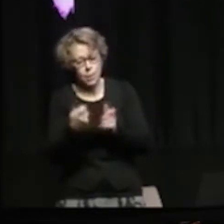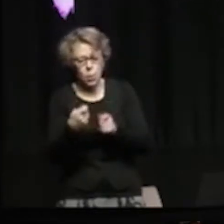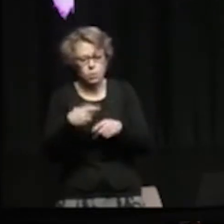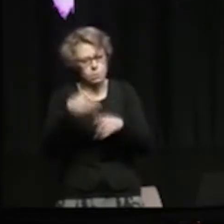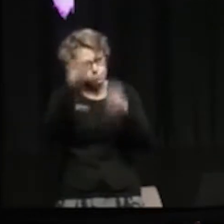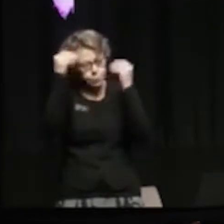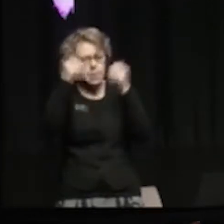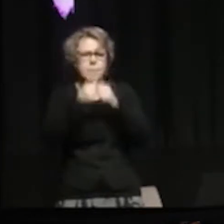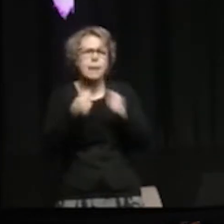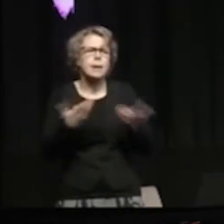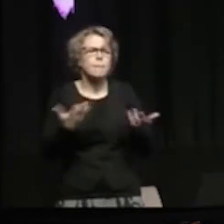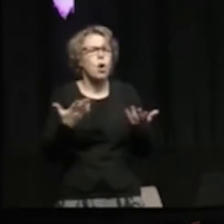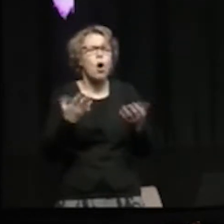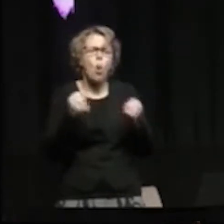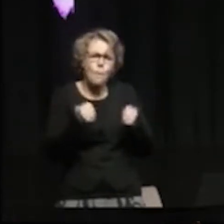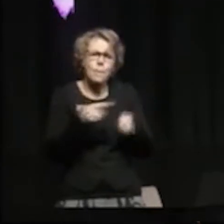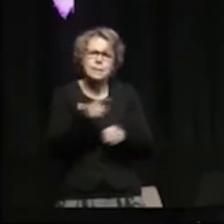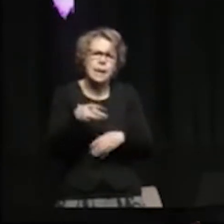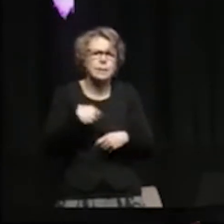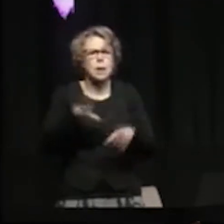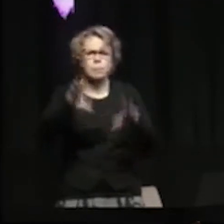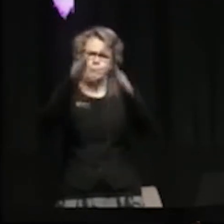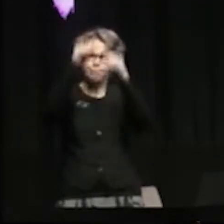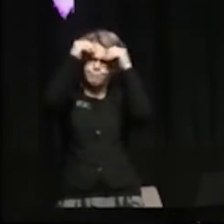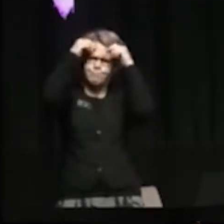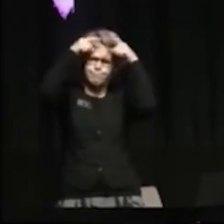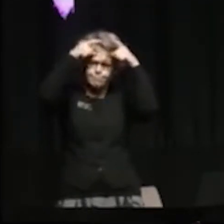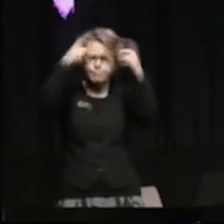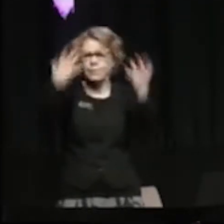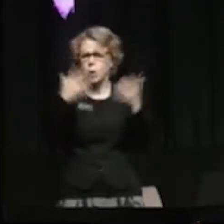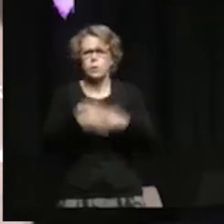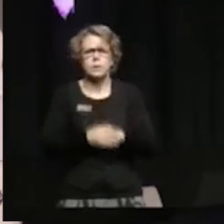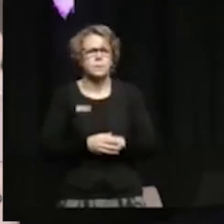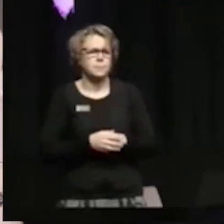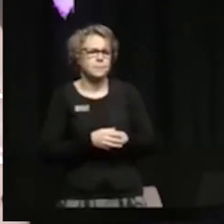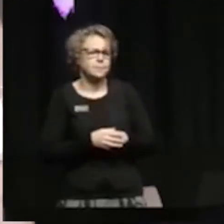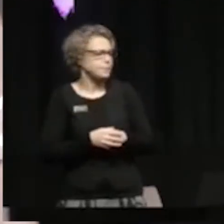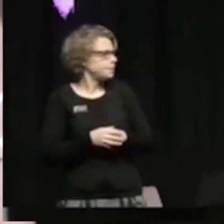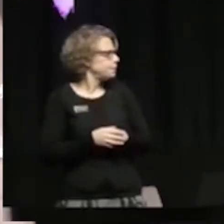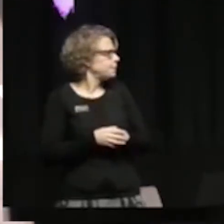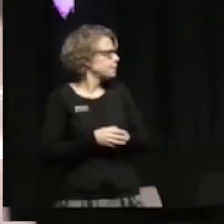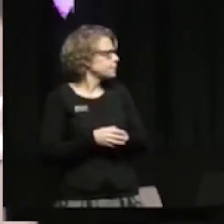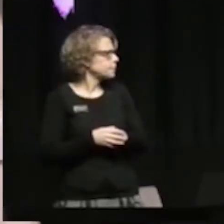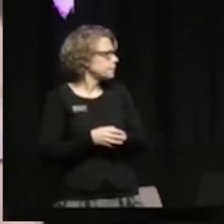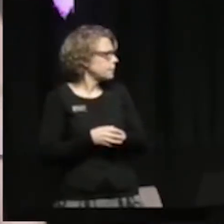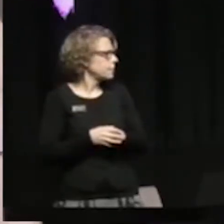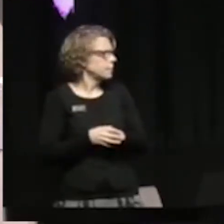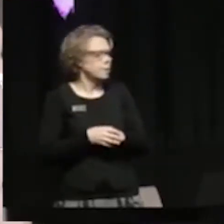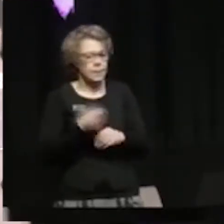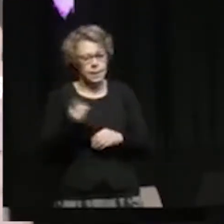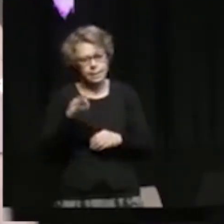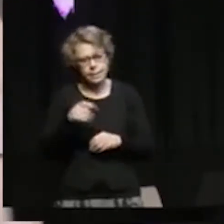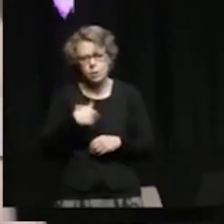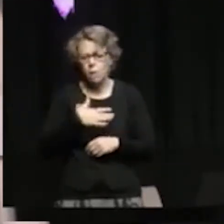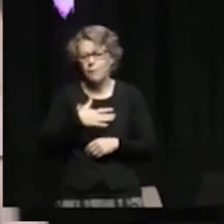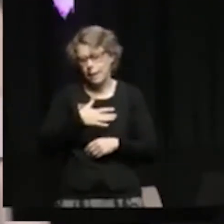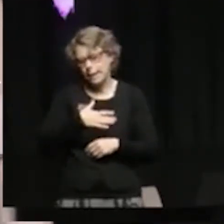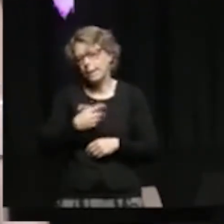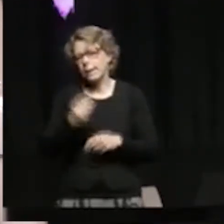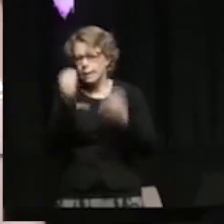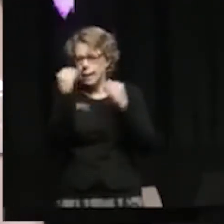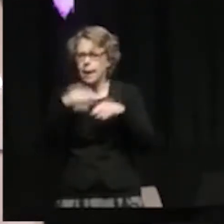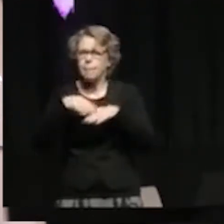something. What are you feeling that you will take away with you? What are your hopes as hosts? Well, me personally, I feel like